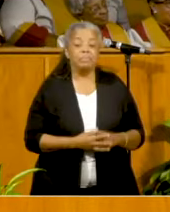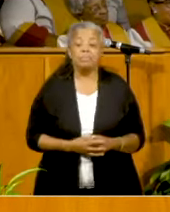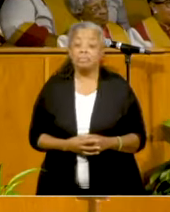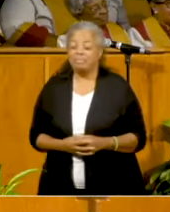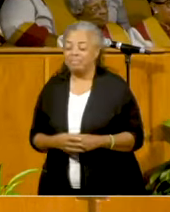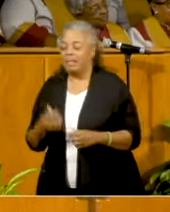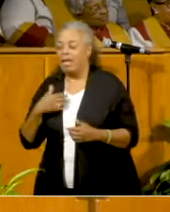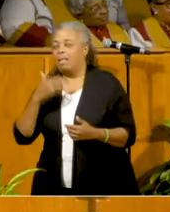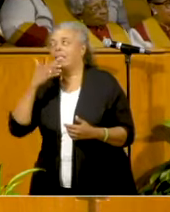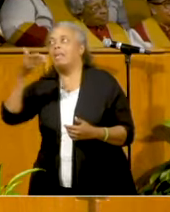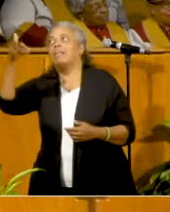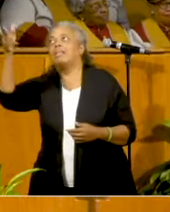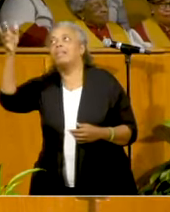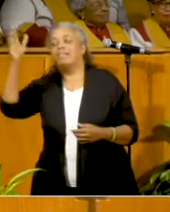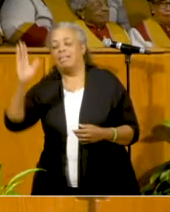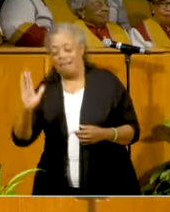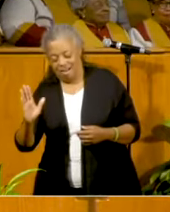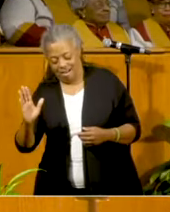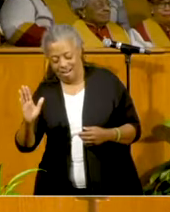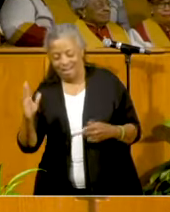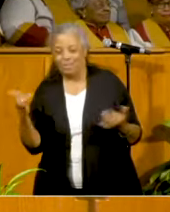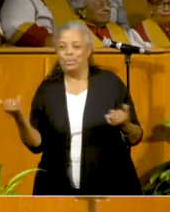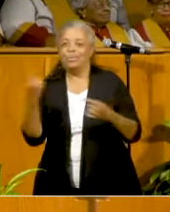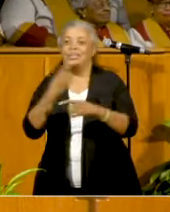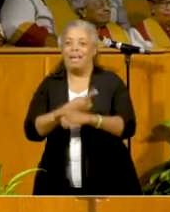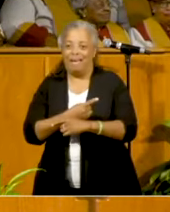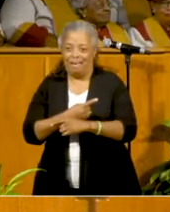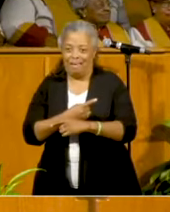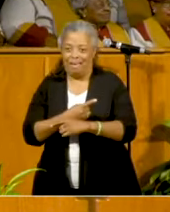Ooh, I thank God every day.